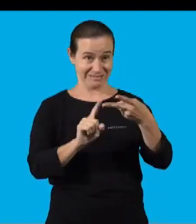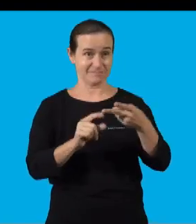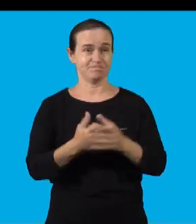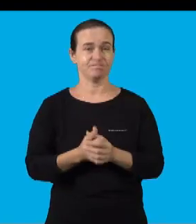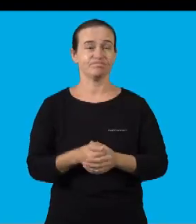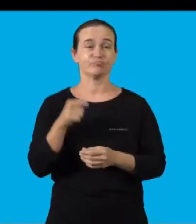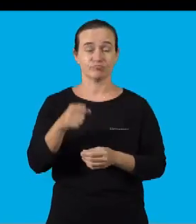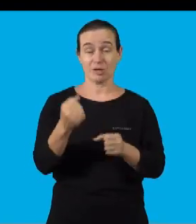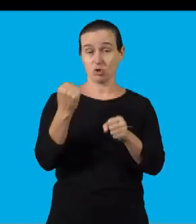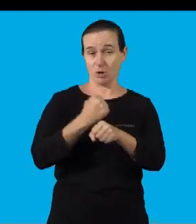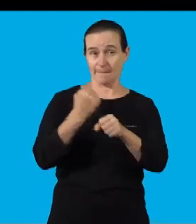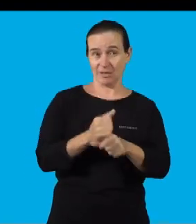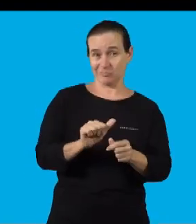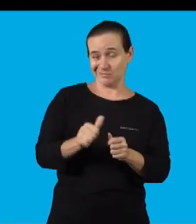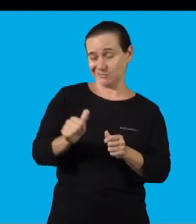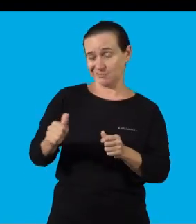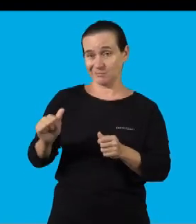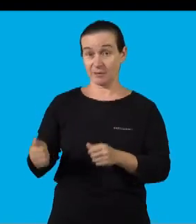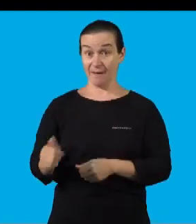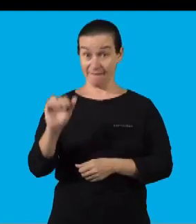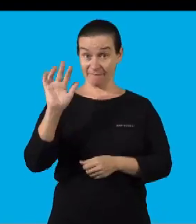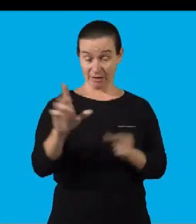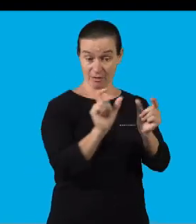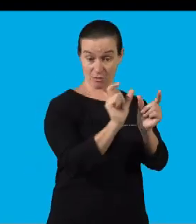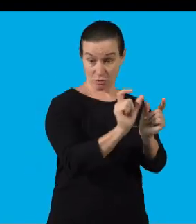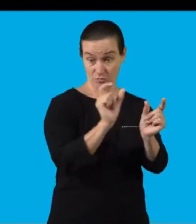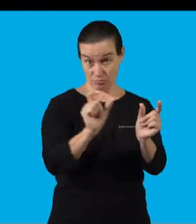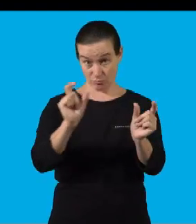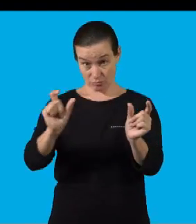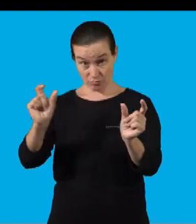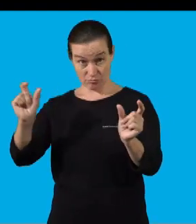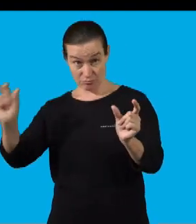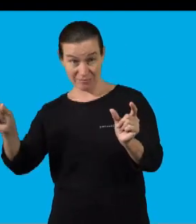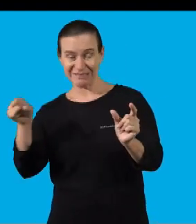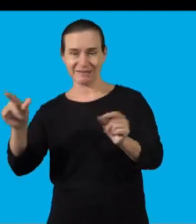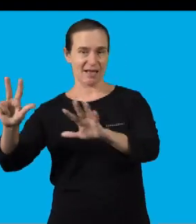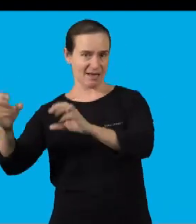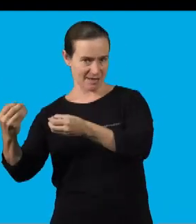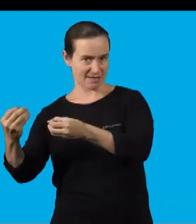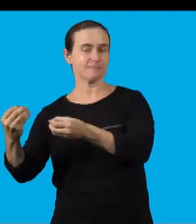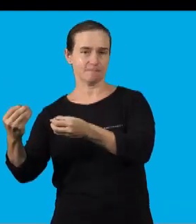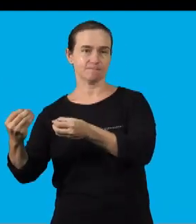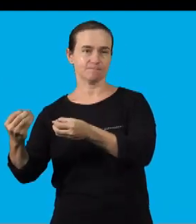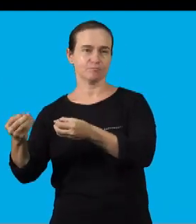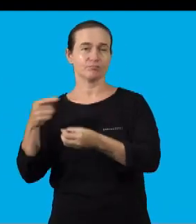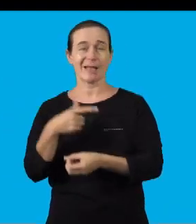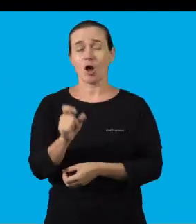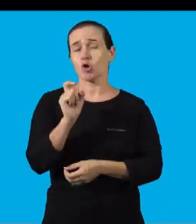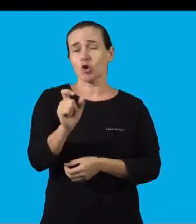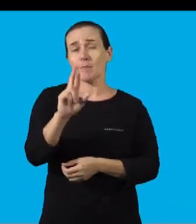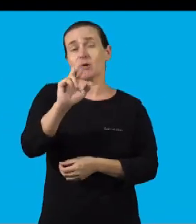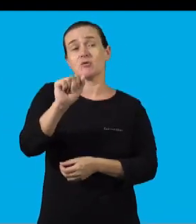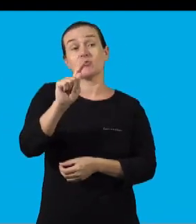the second example there says, in a geometric sequence, the fifth term is 80 and